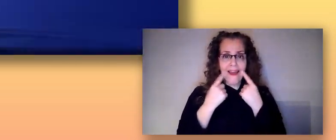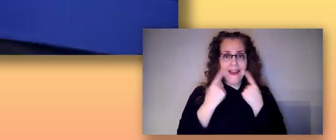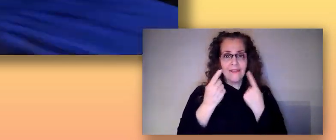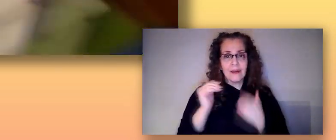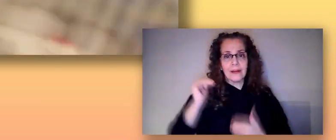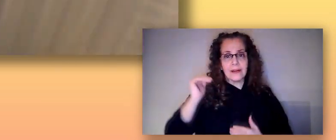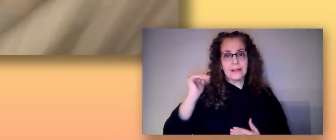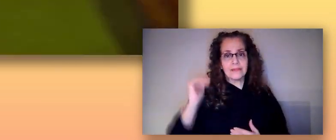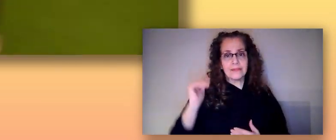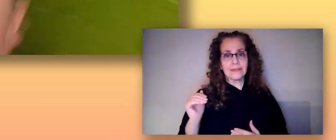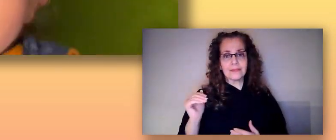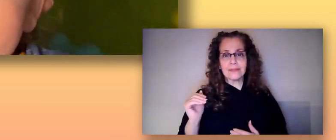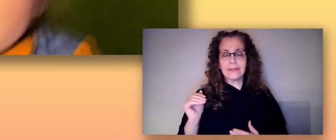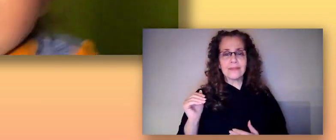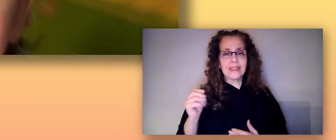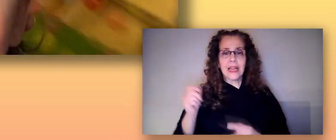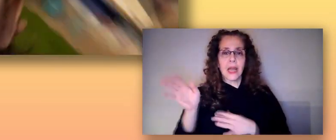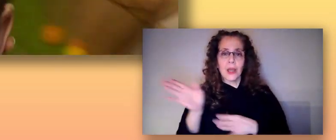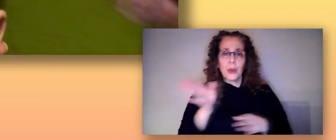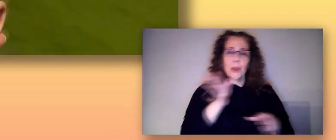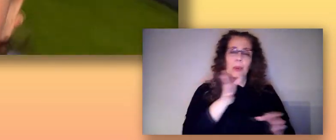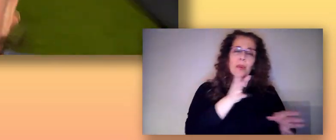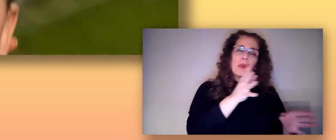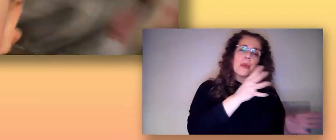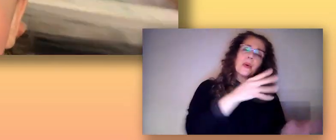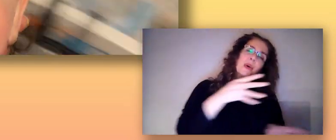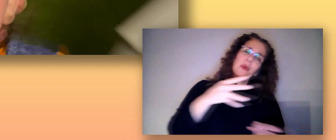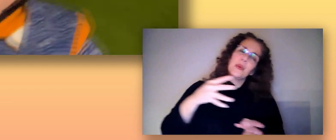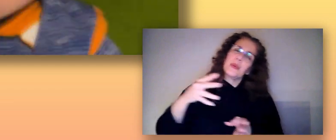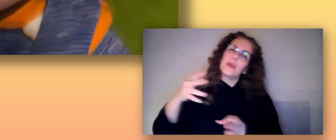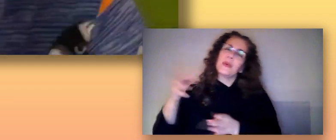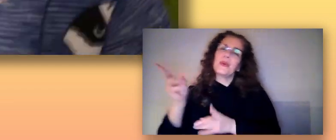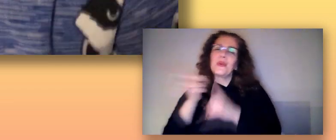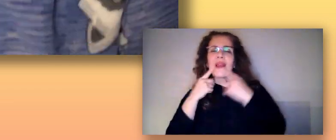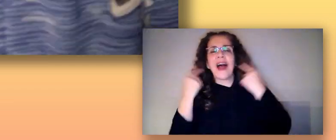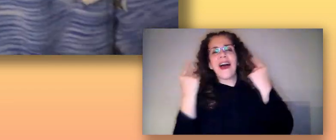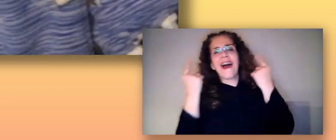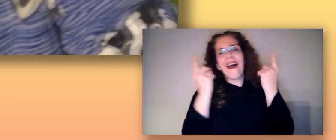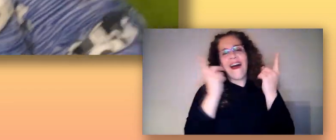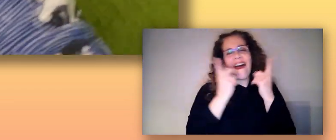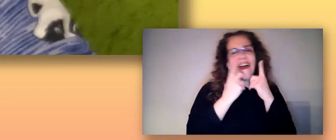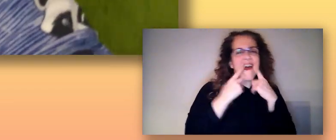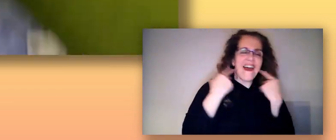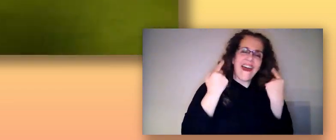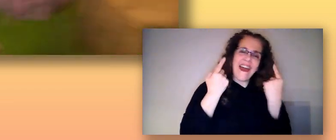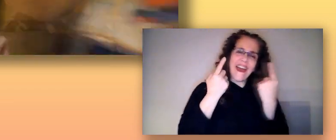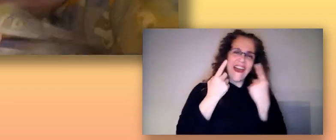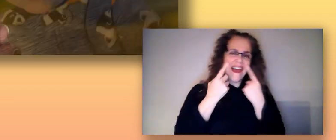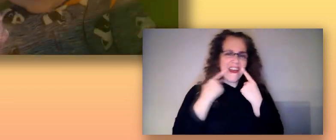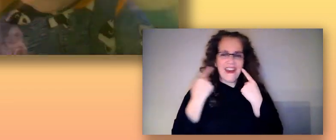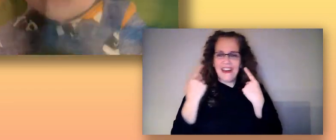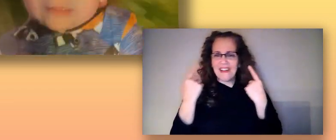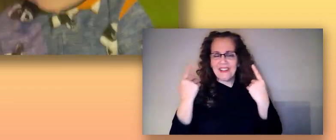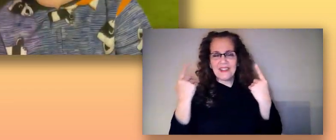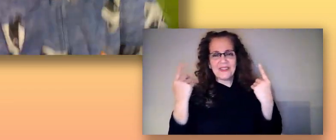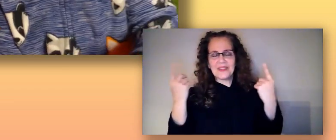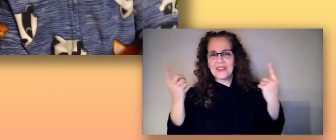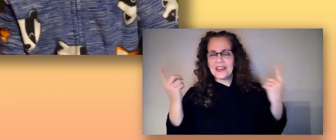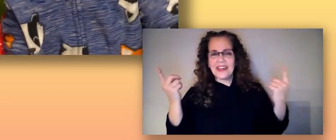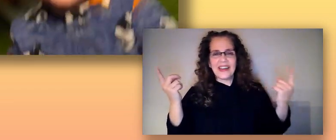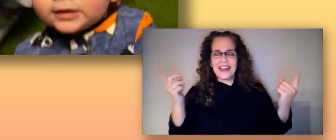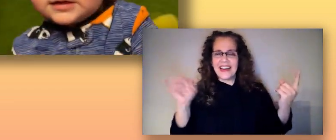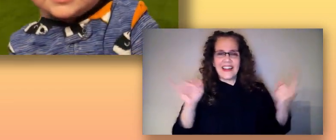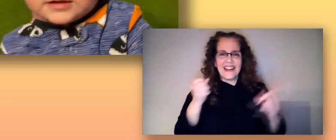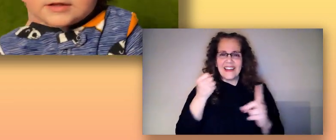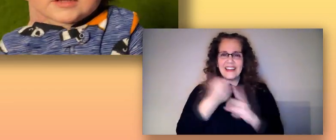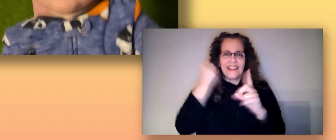child blown in a gentle gale laughs in a friend of wind, and suddenly the room was empty